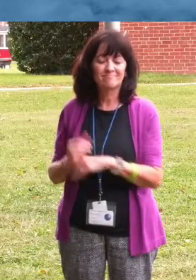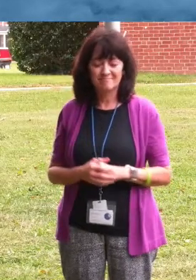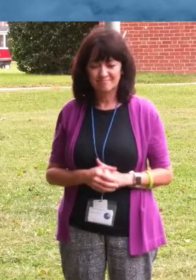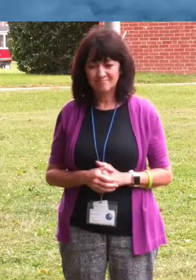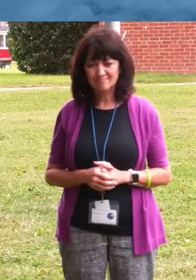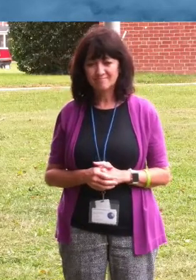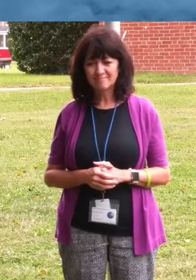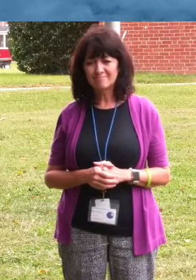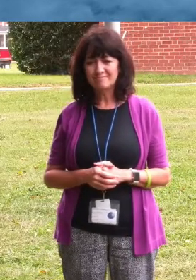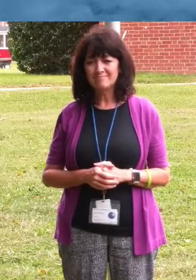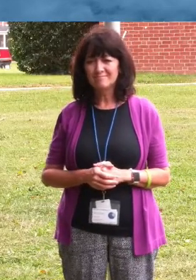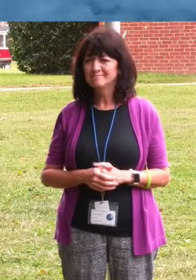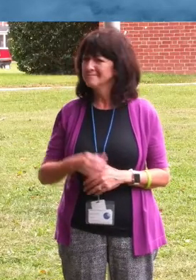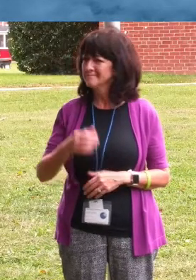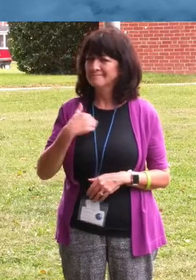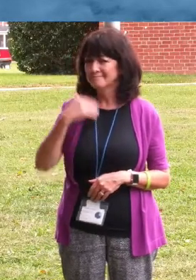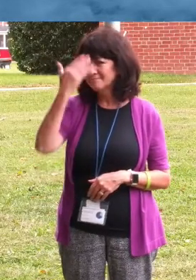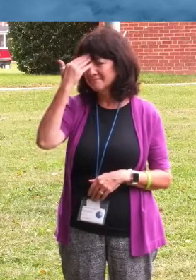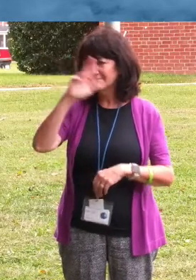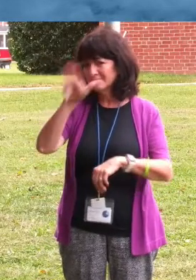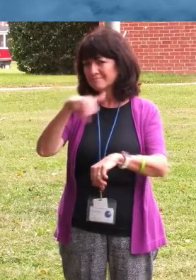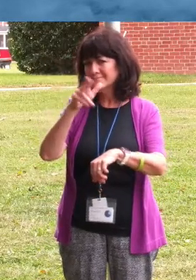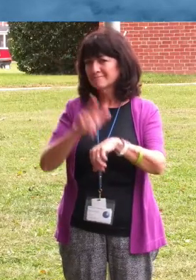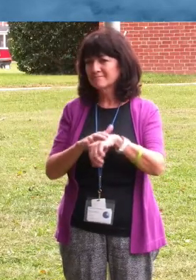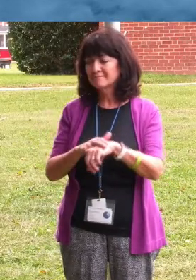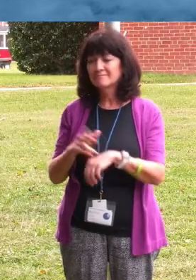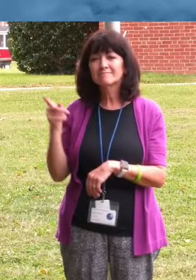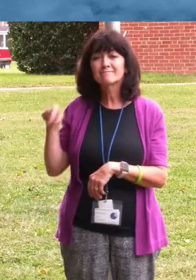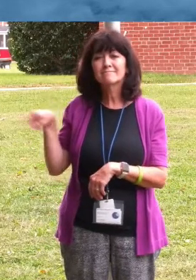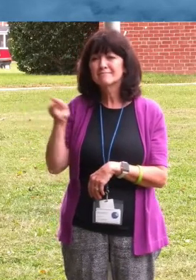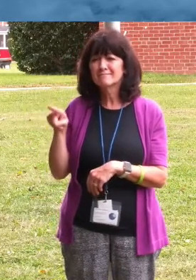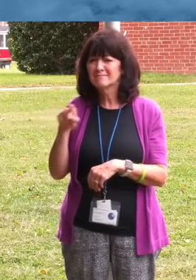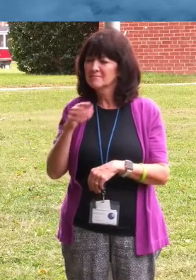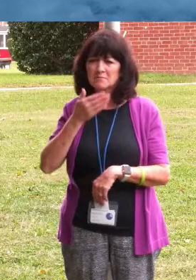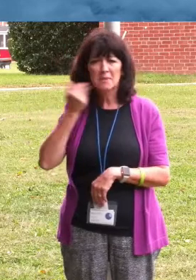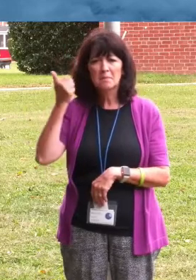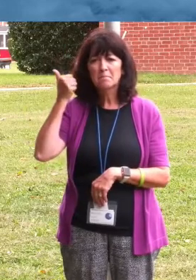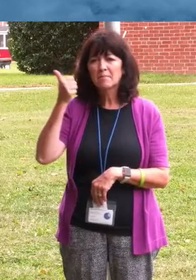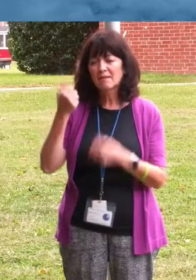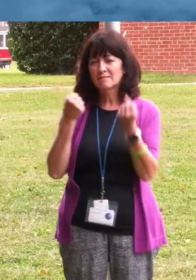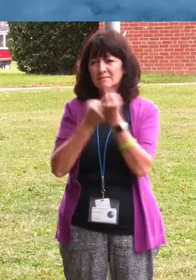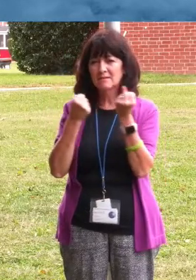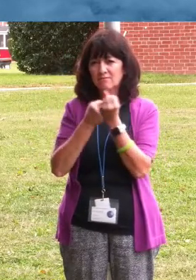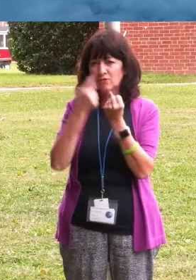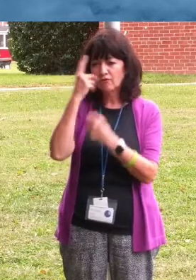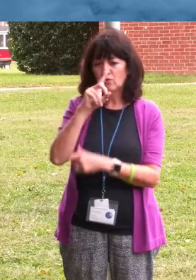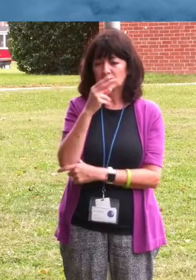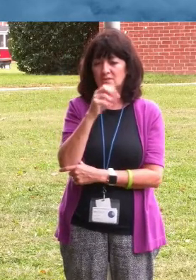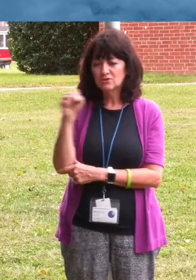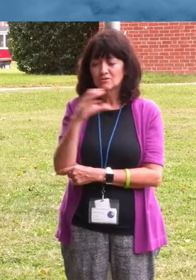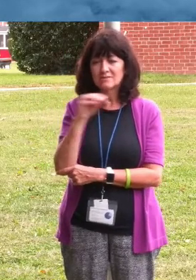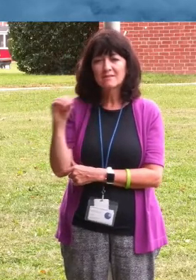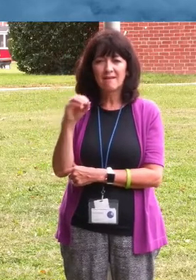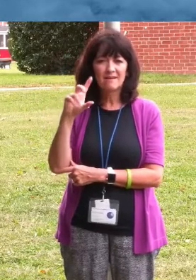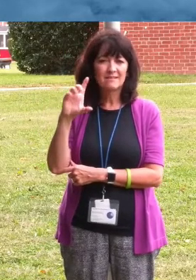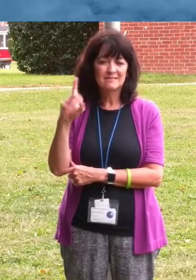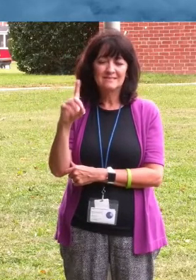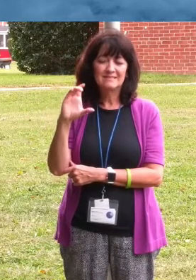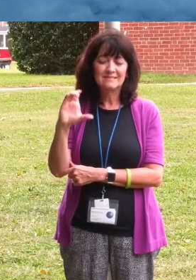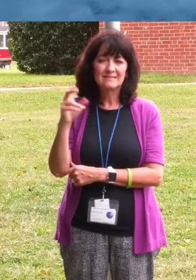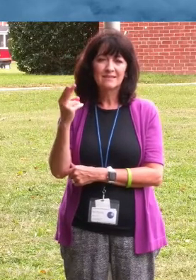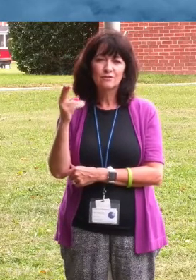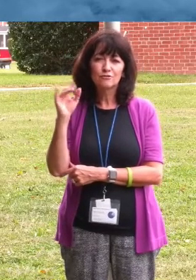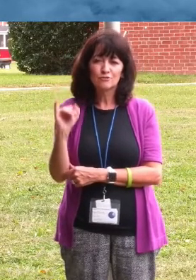I have no doubt that you both will continue to be the best advocates that DHSS and the Hospital for the Chronically Ill could ever